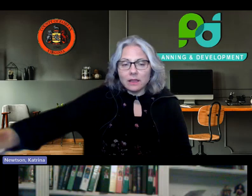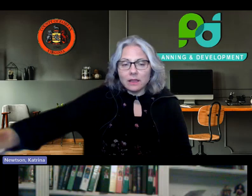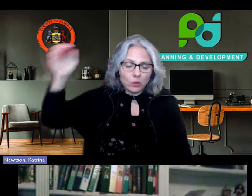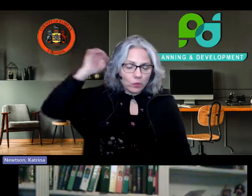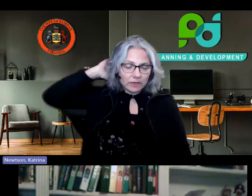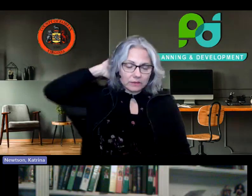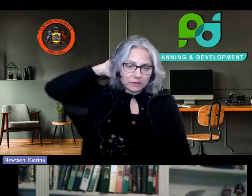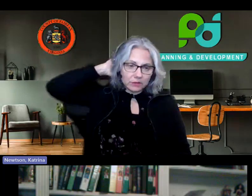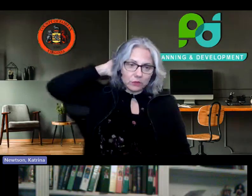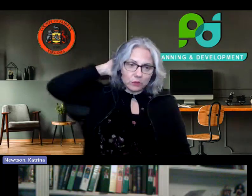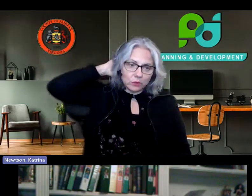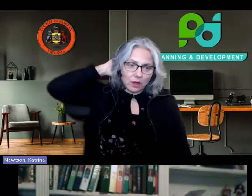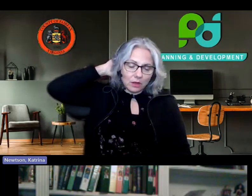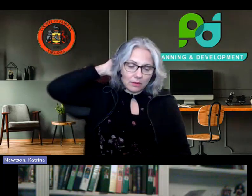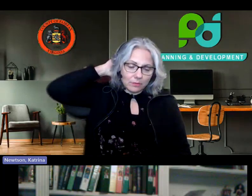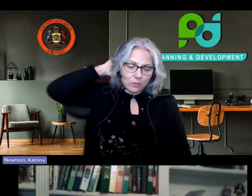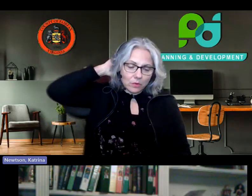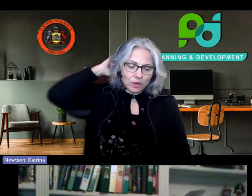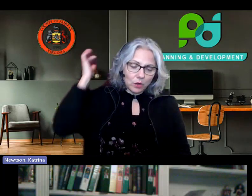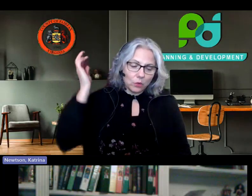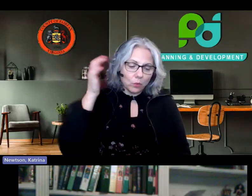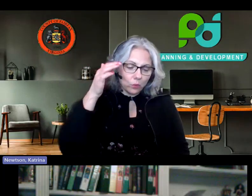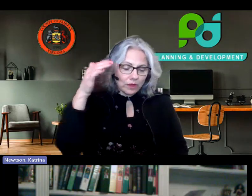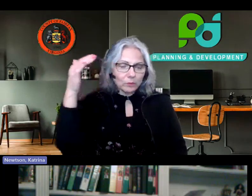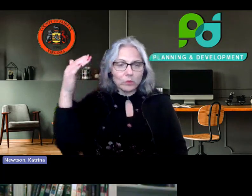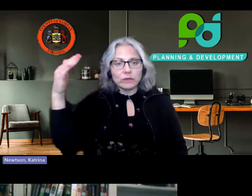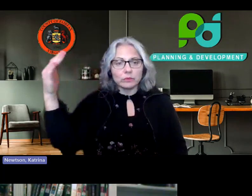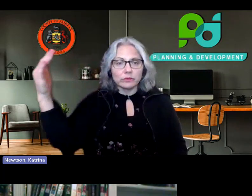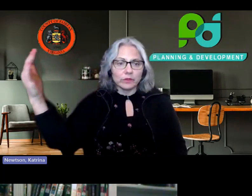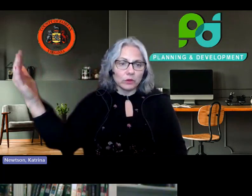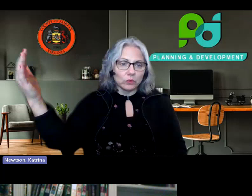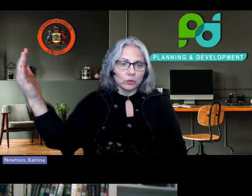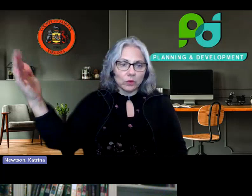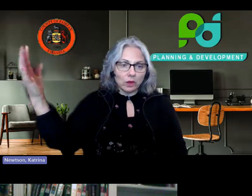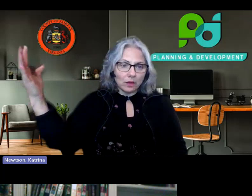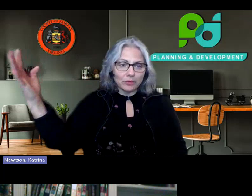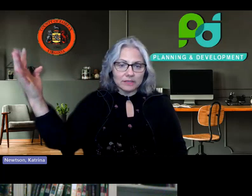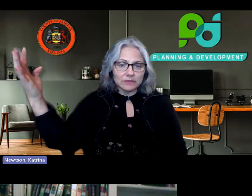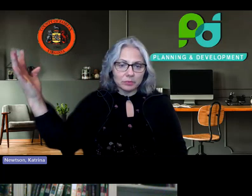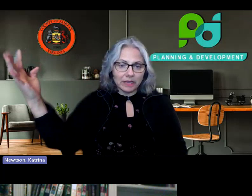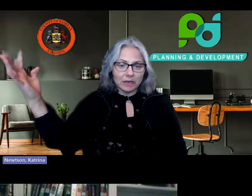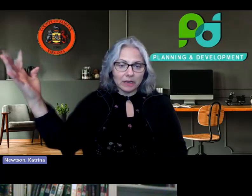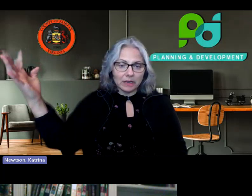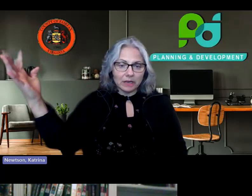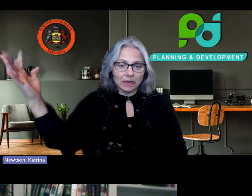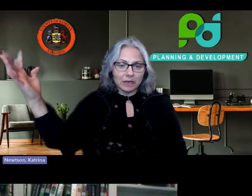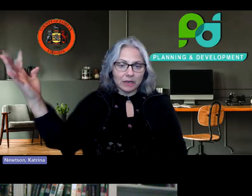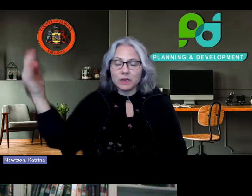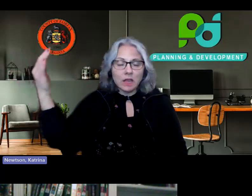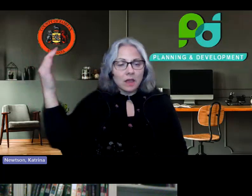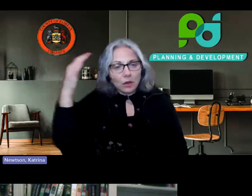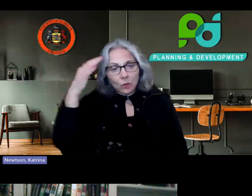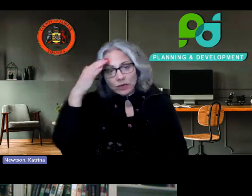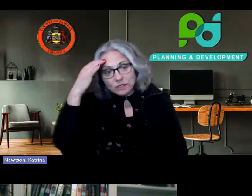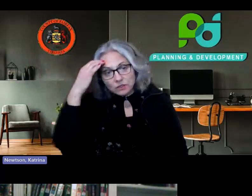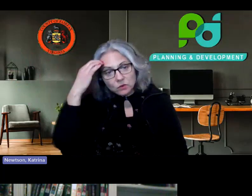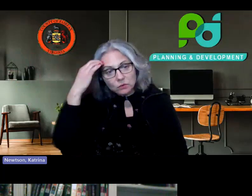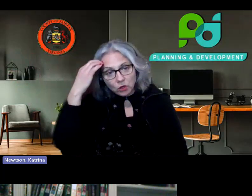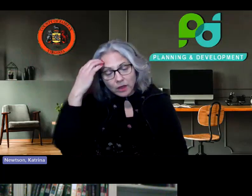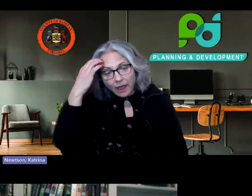I mean, we do, when we review comprehensive plan amendments, and when